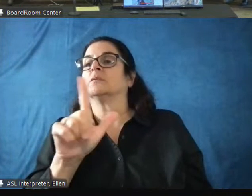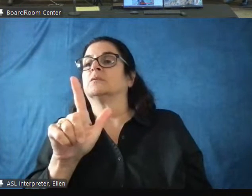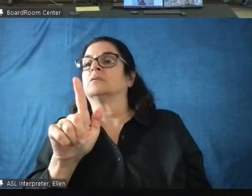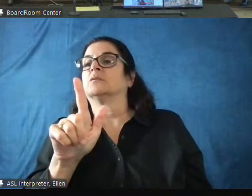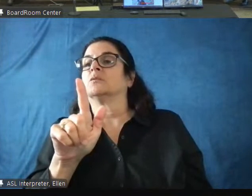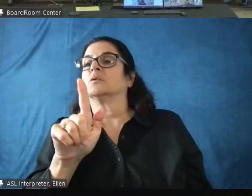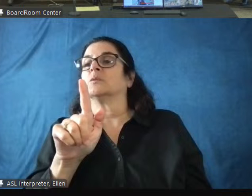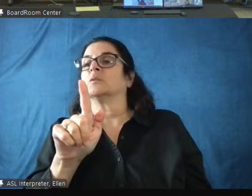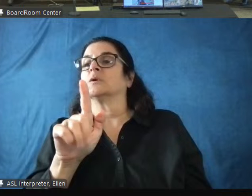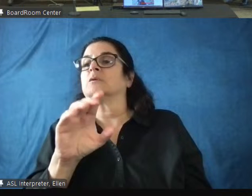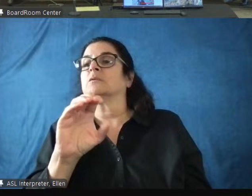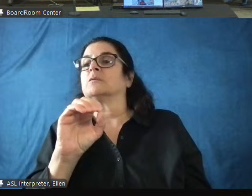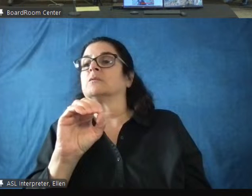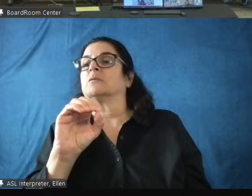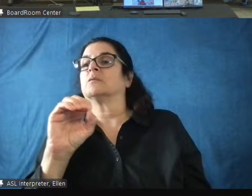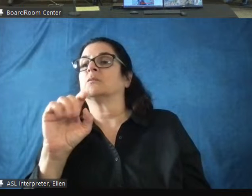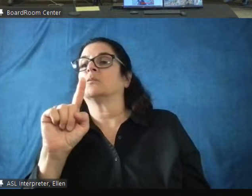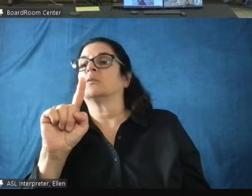$3,625,000.